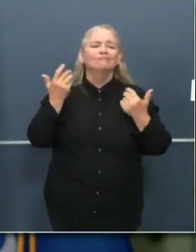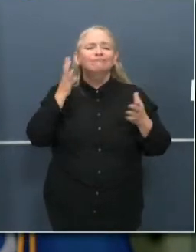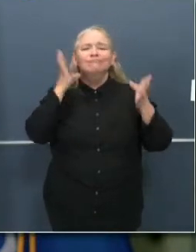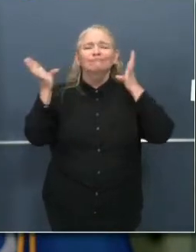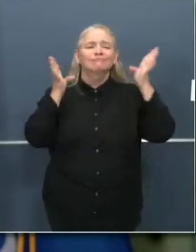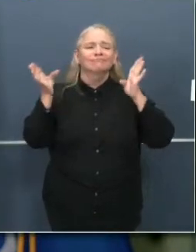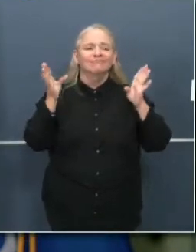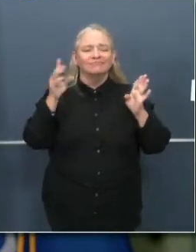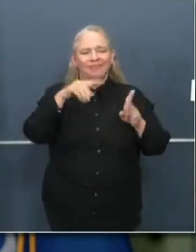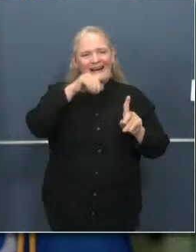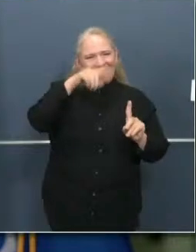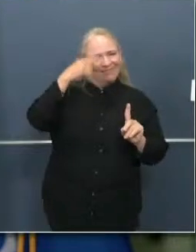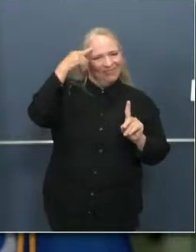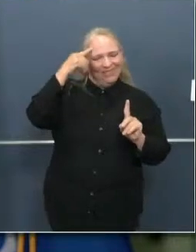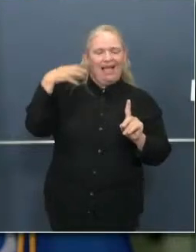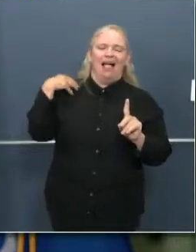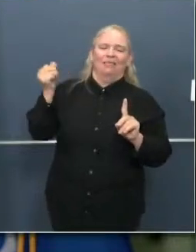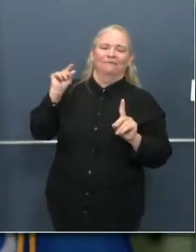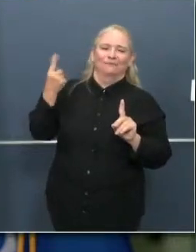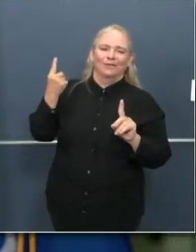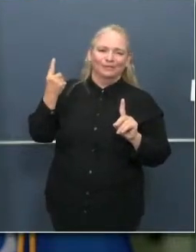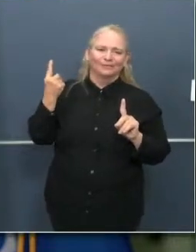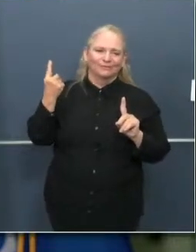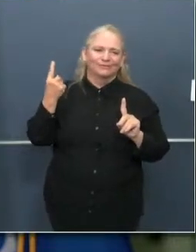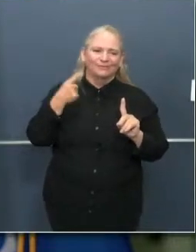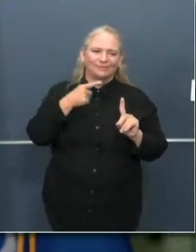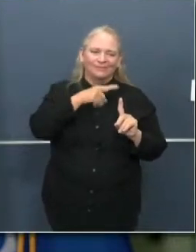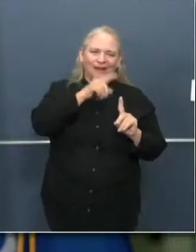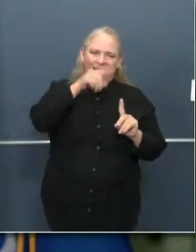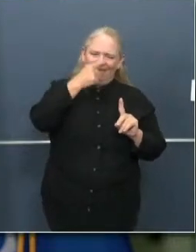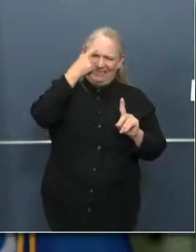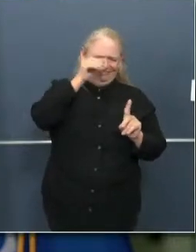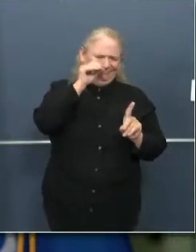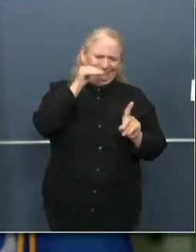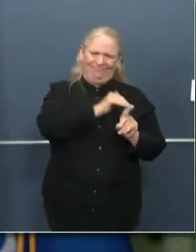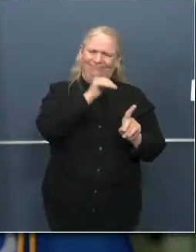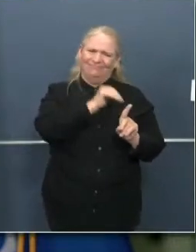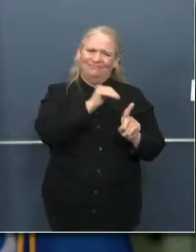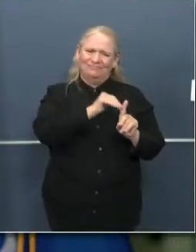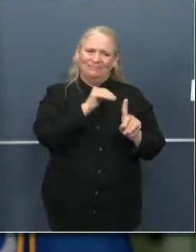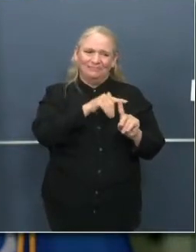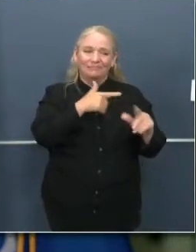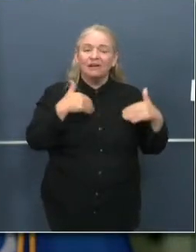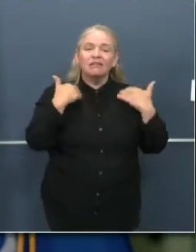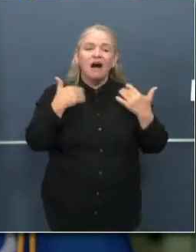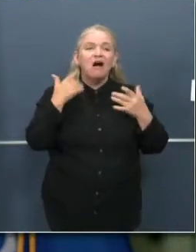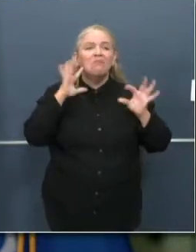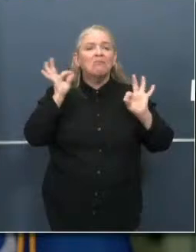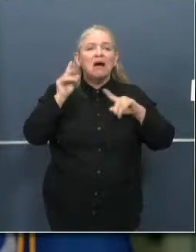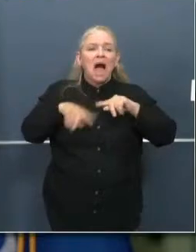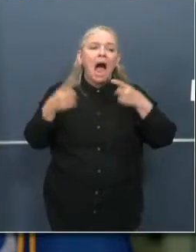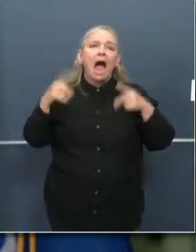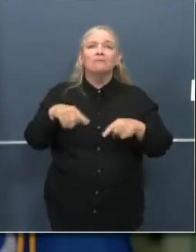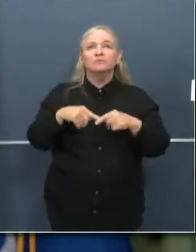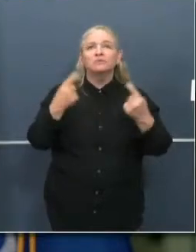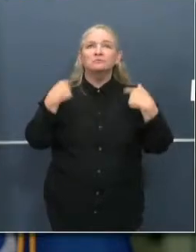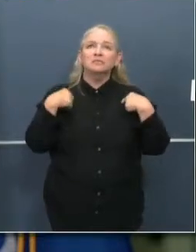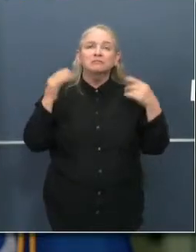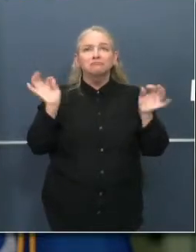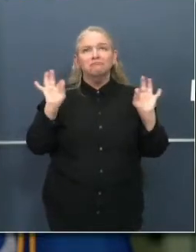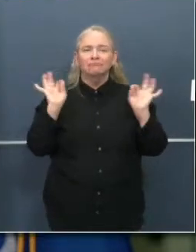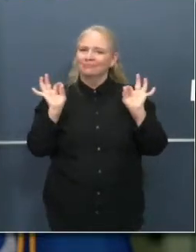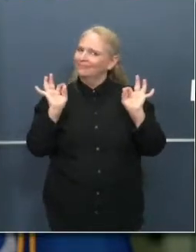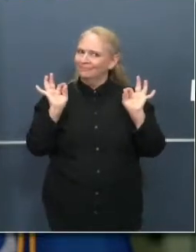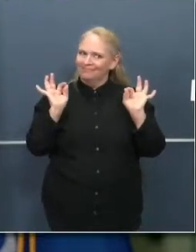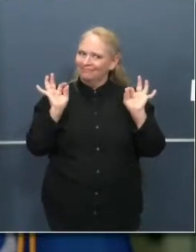invincible, someone you may come in contact with, if you're pre-symptomatic and you still feel no symptoms, you can potentially